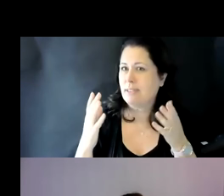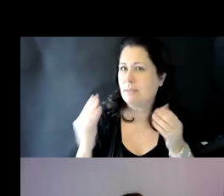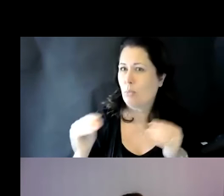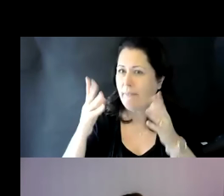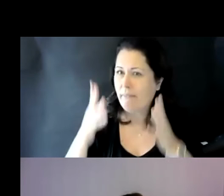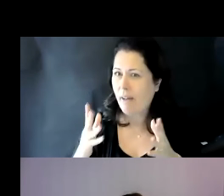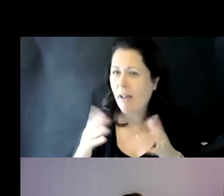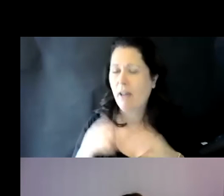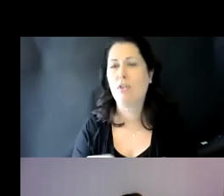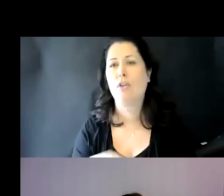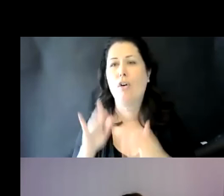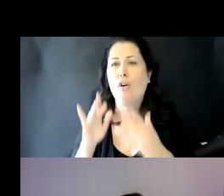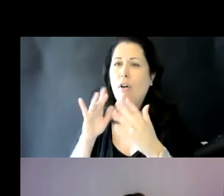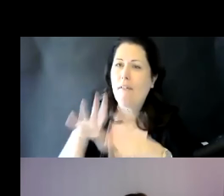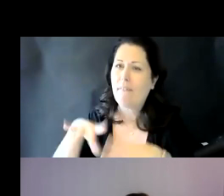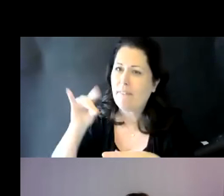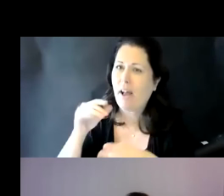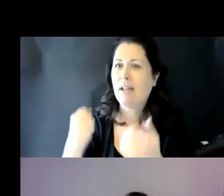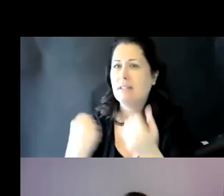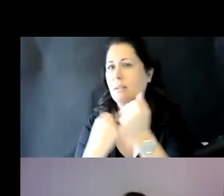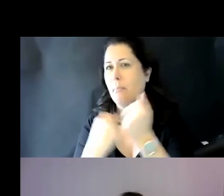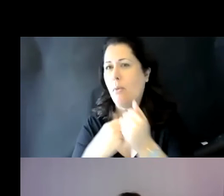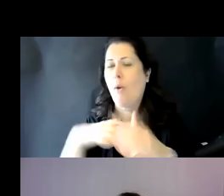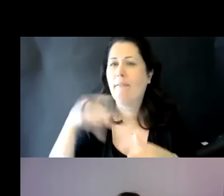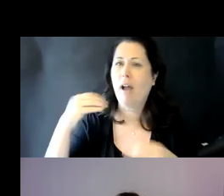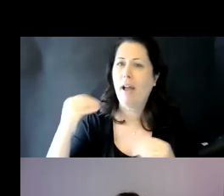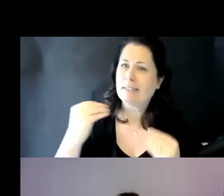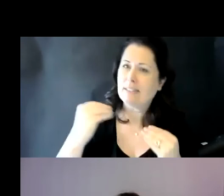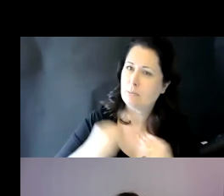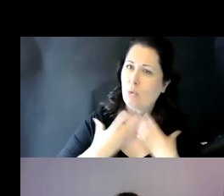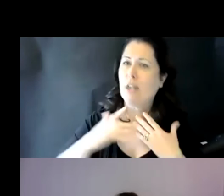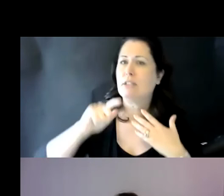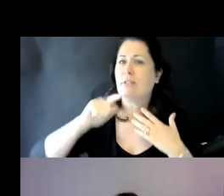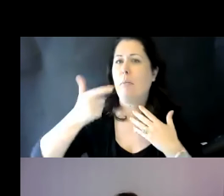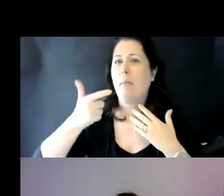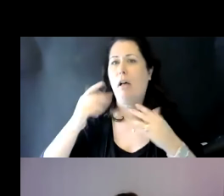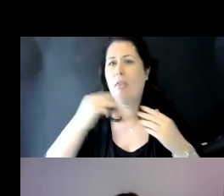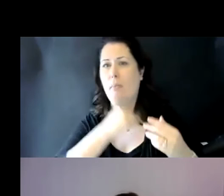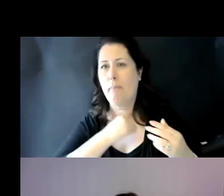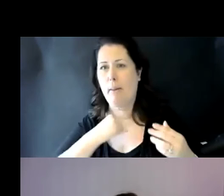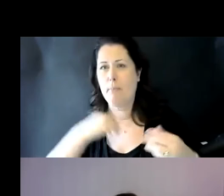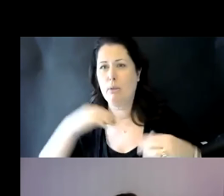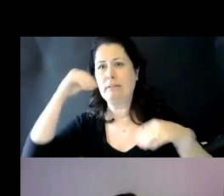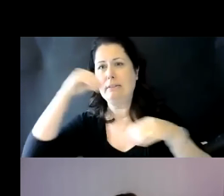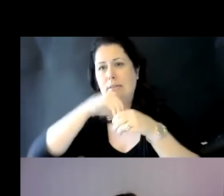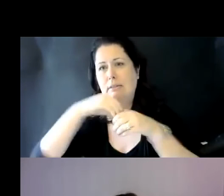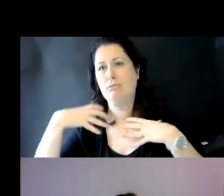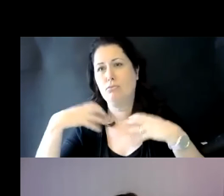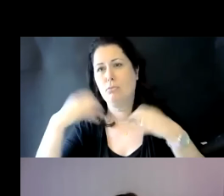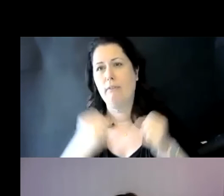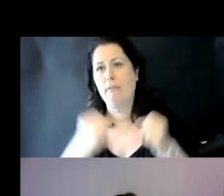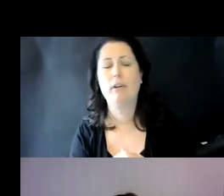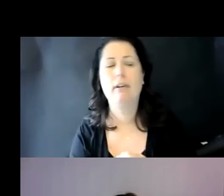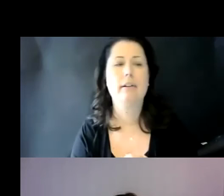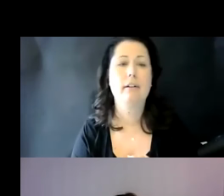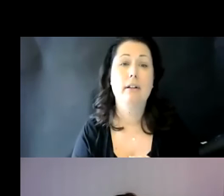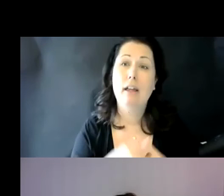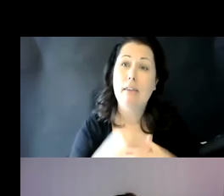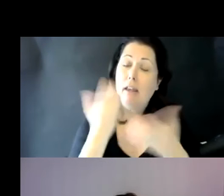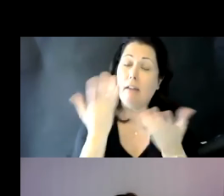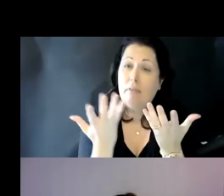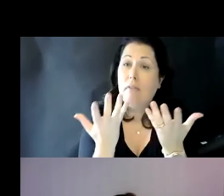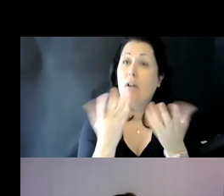of support and find inspiration from others in recovery. And we also hope that it would help us to generate some new data